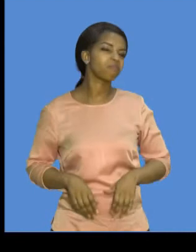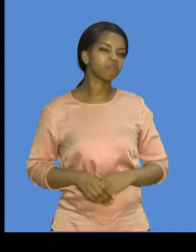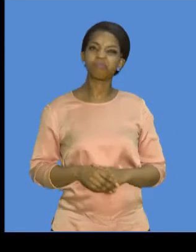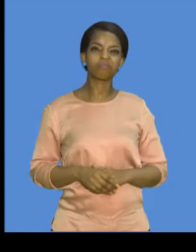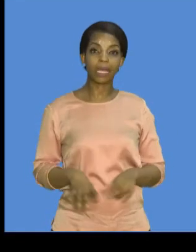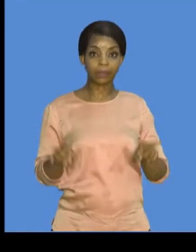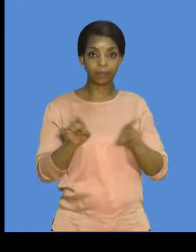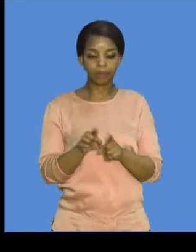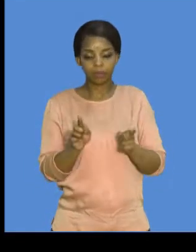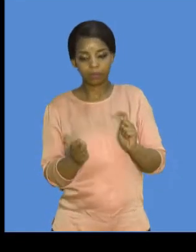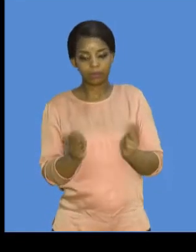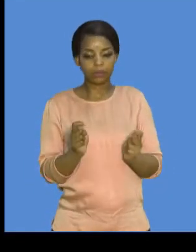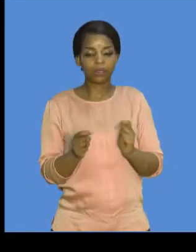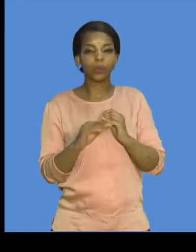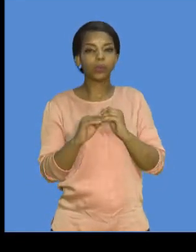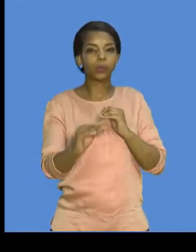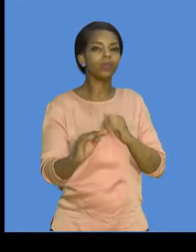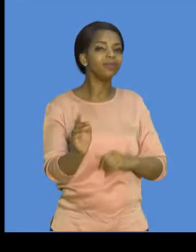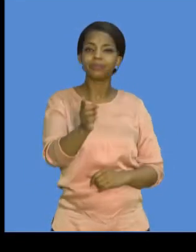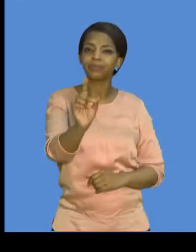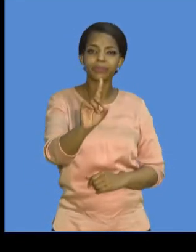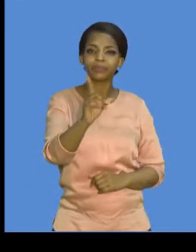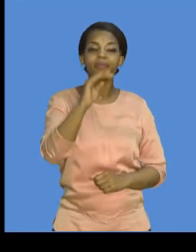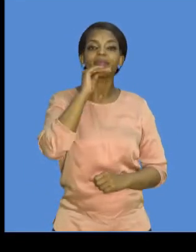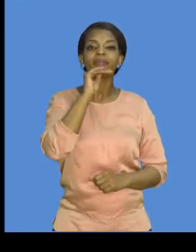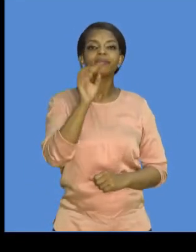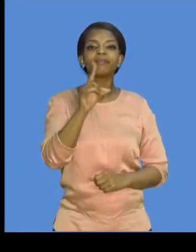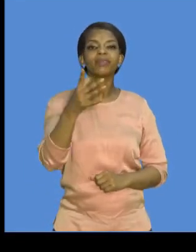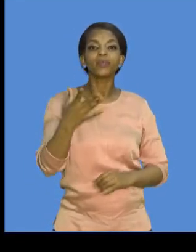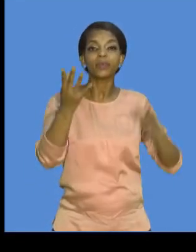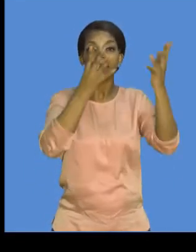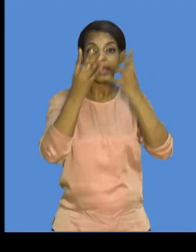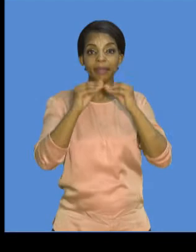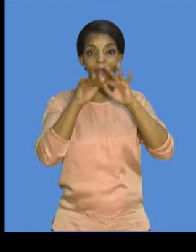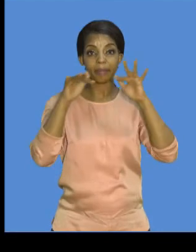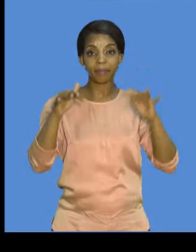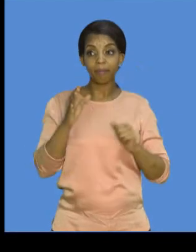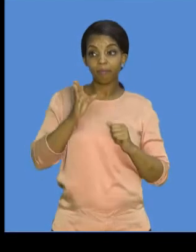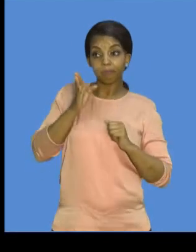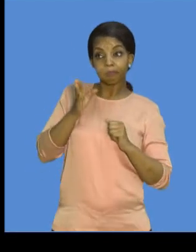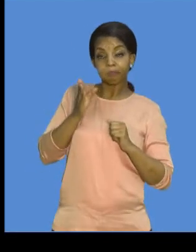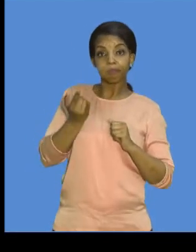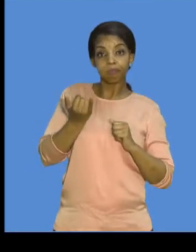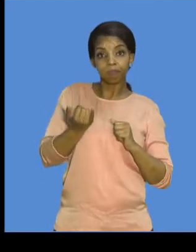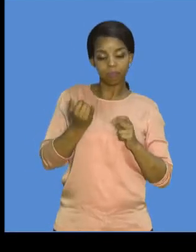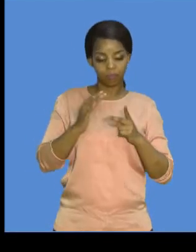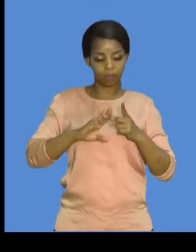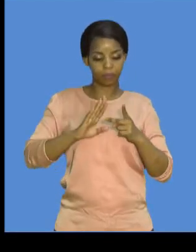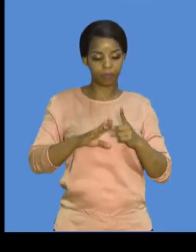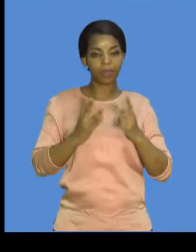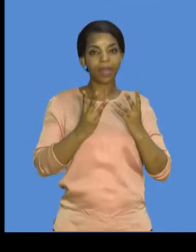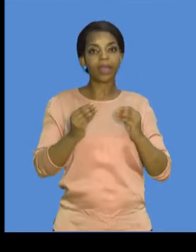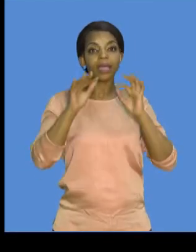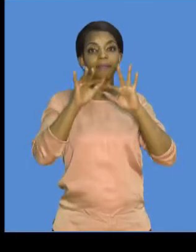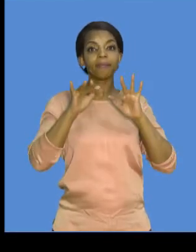constant, meaning the number of cases that I had here and the number of cases I have here, the